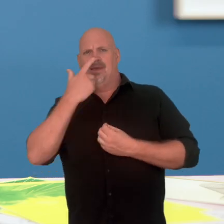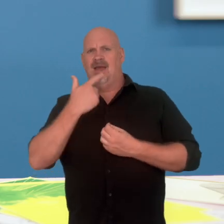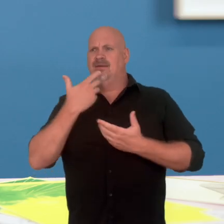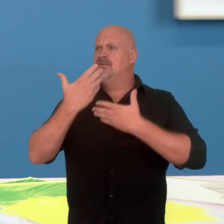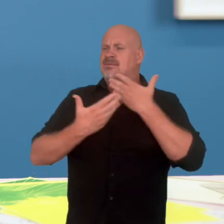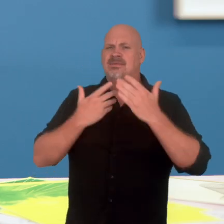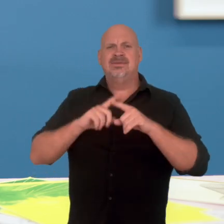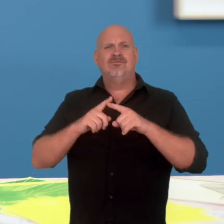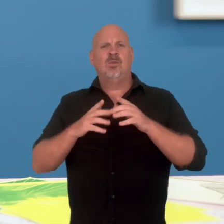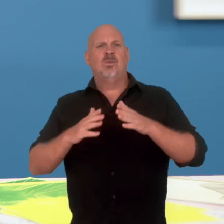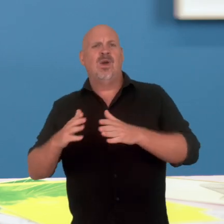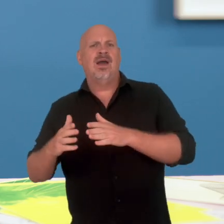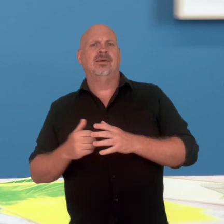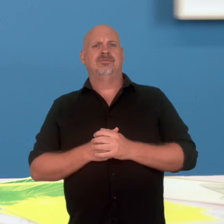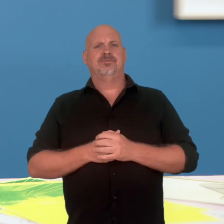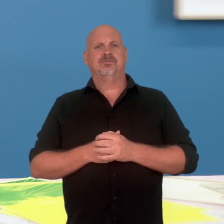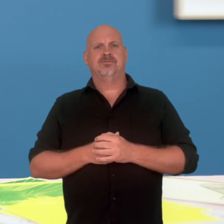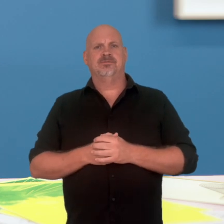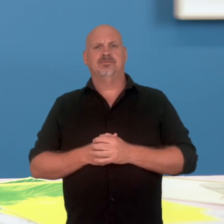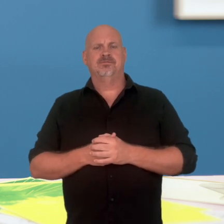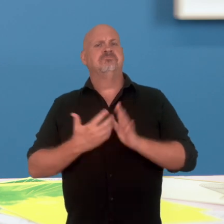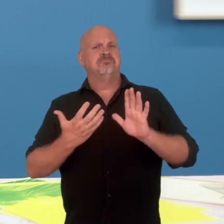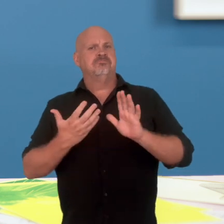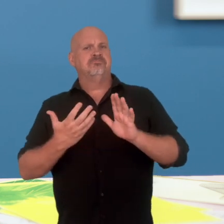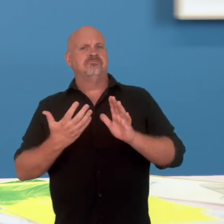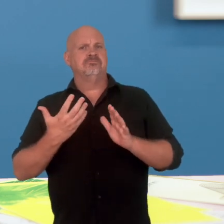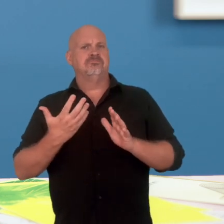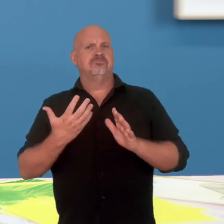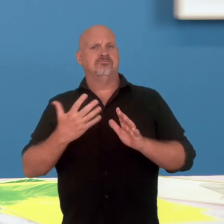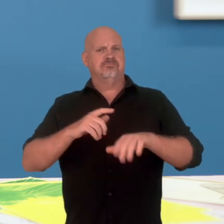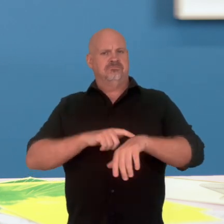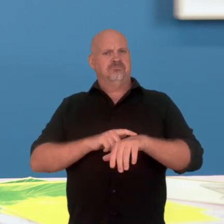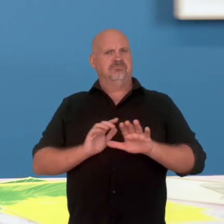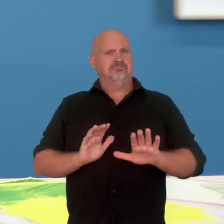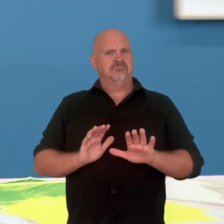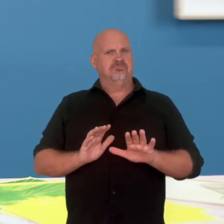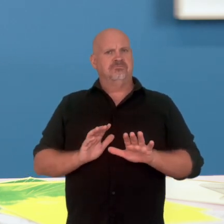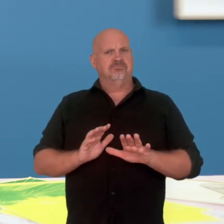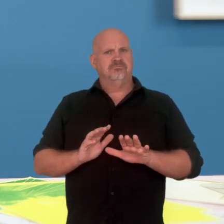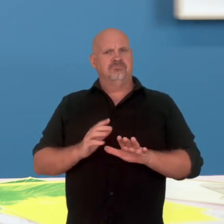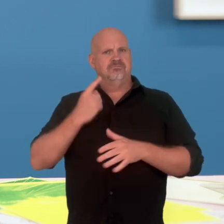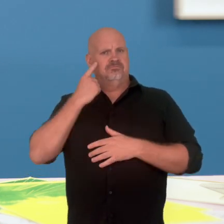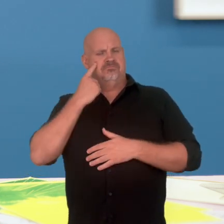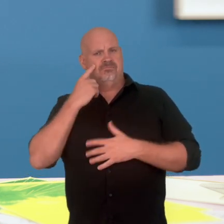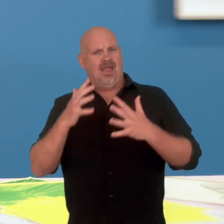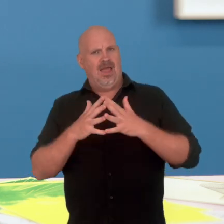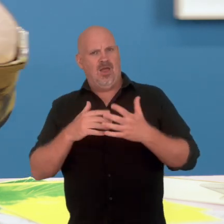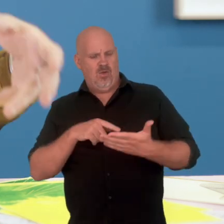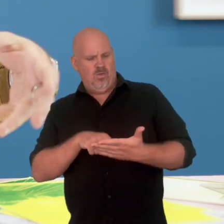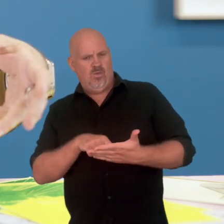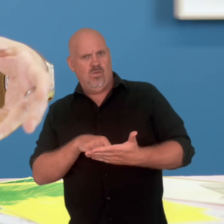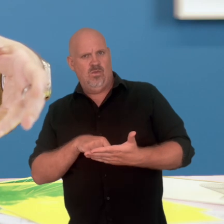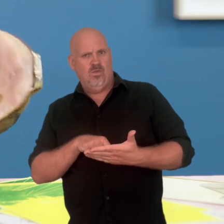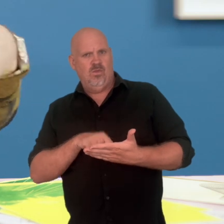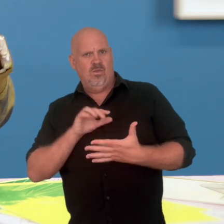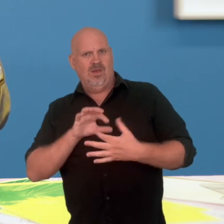So maybe take a minute now to select how you're going to engage with your work. Are you going to refer